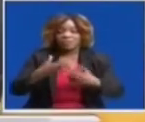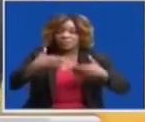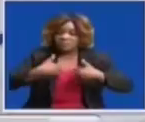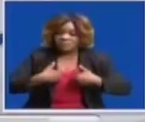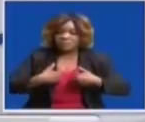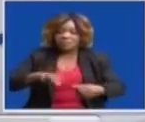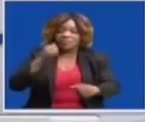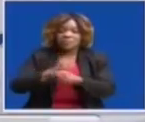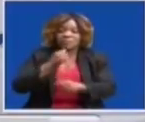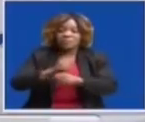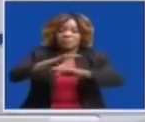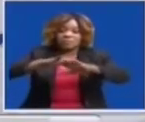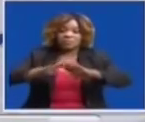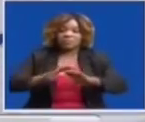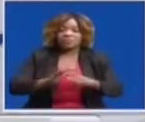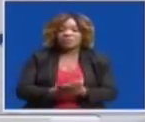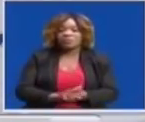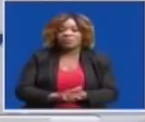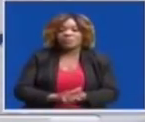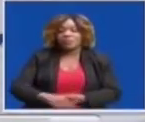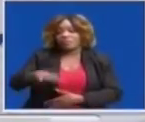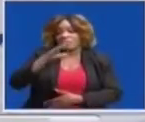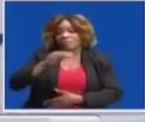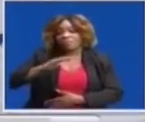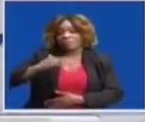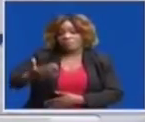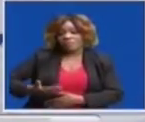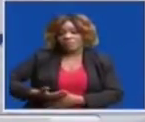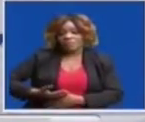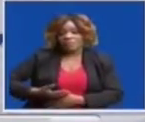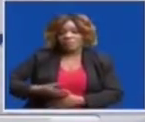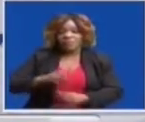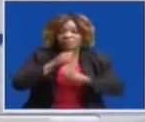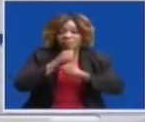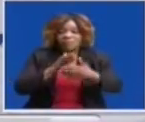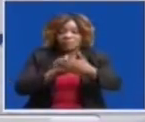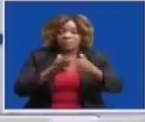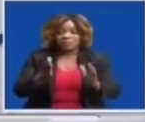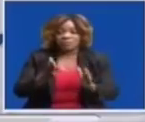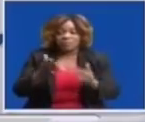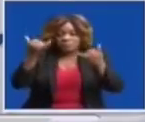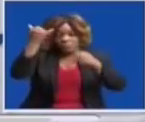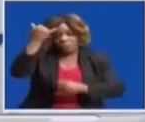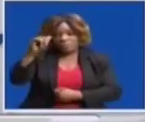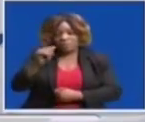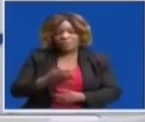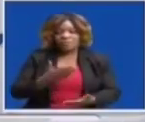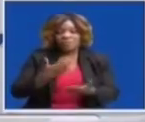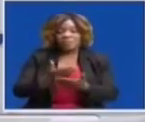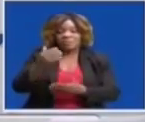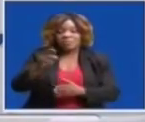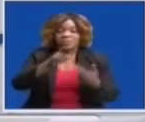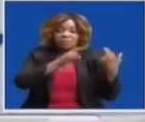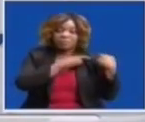facilitation. Ladies and gentlemen, the concept of smart borders highlights customs' role in supporting